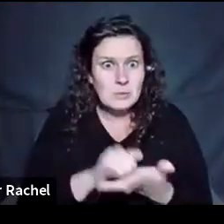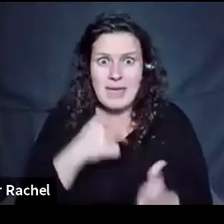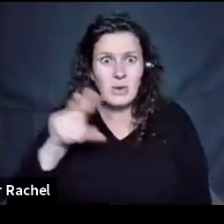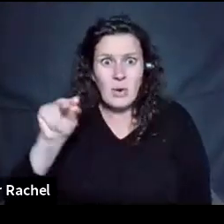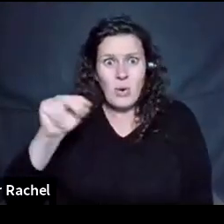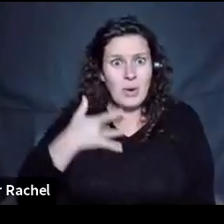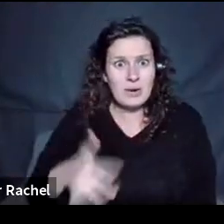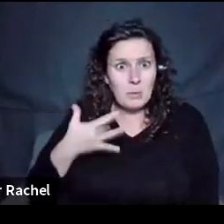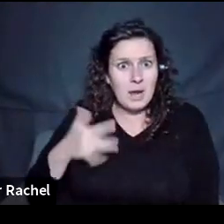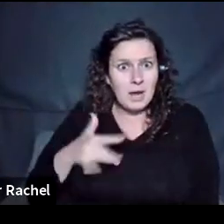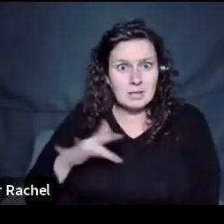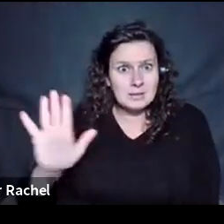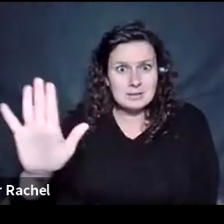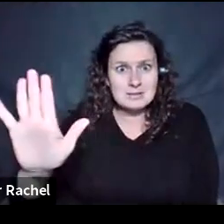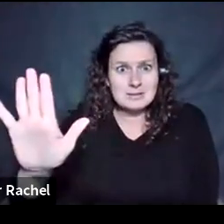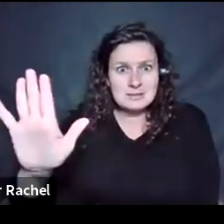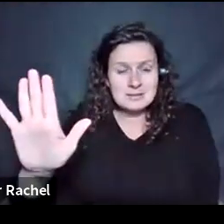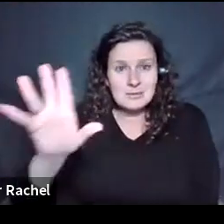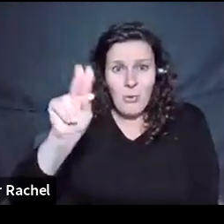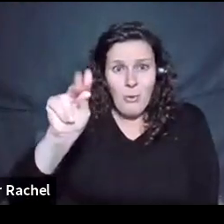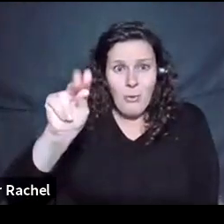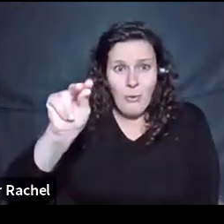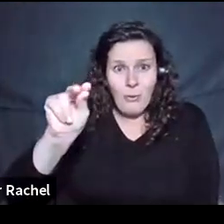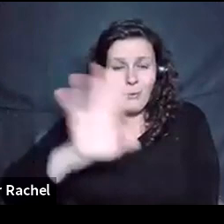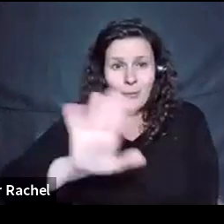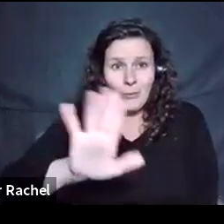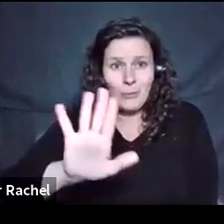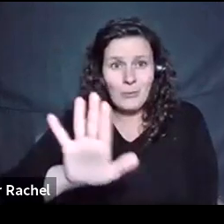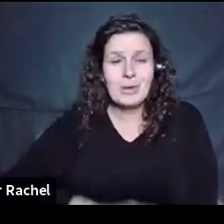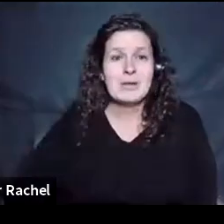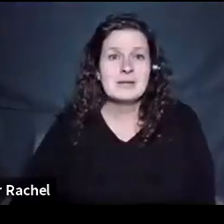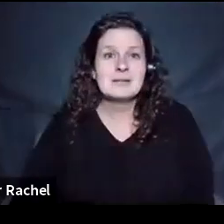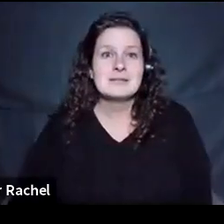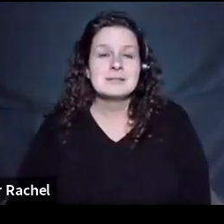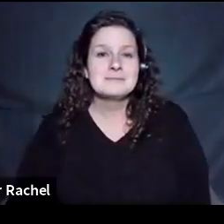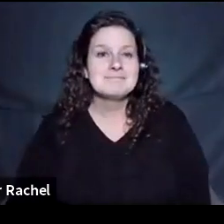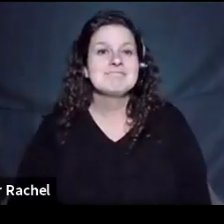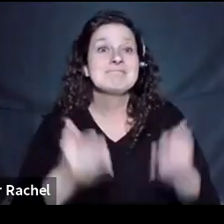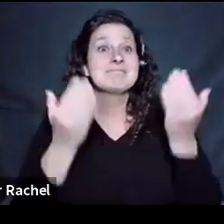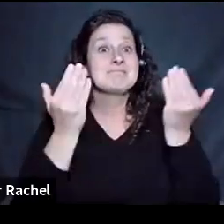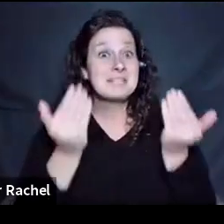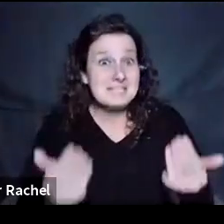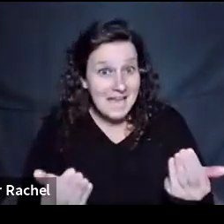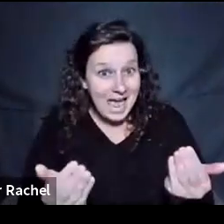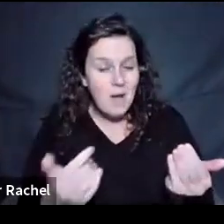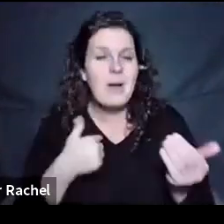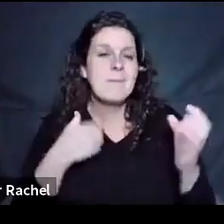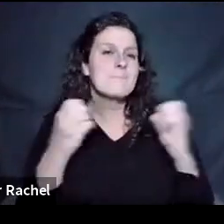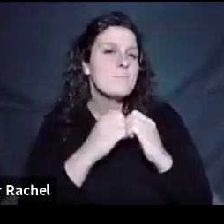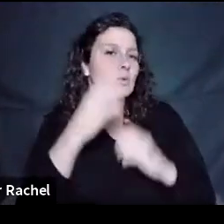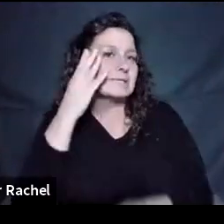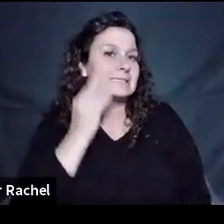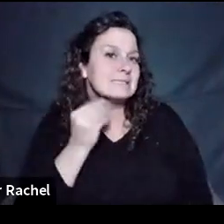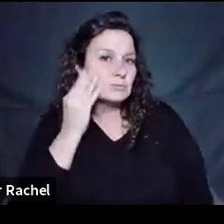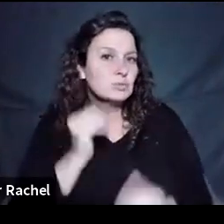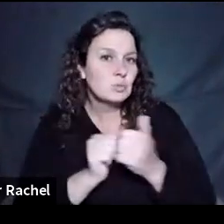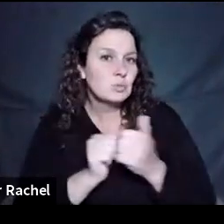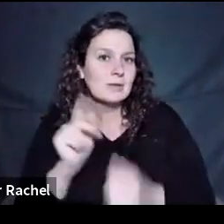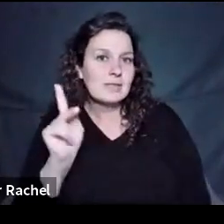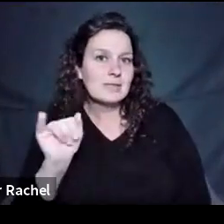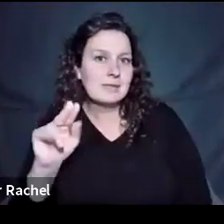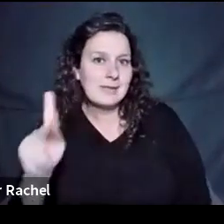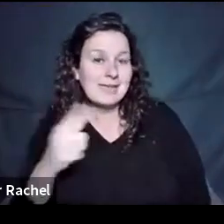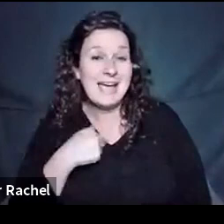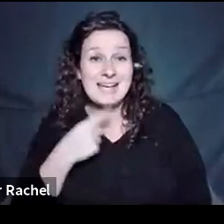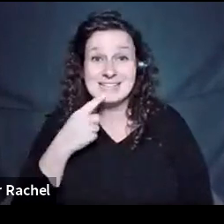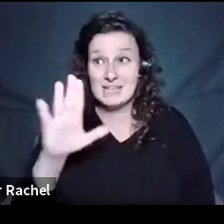No, no, it really isn't. And now that I think I'm more experienced with kink, I can say,